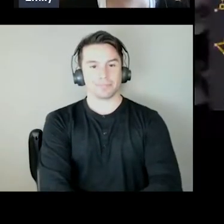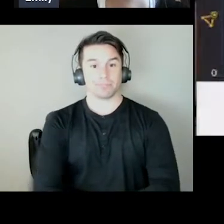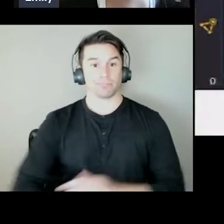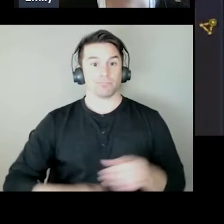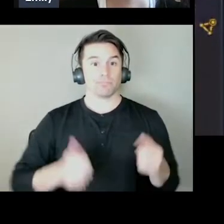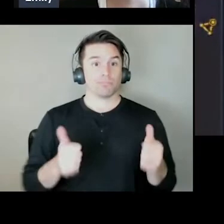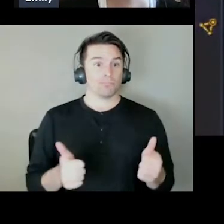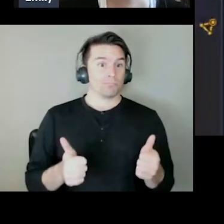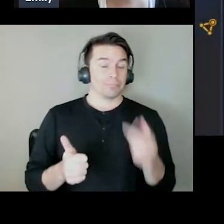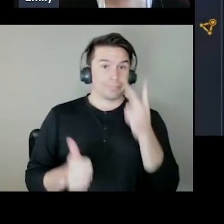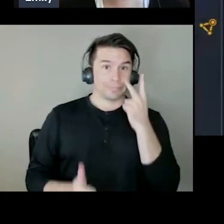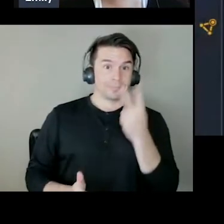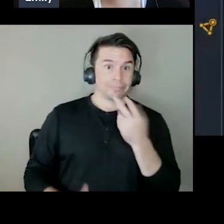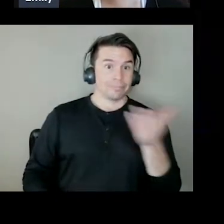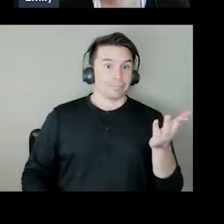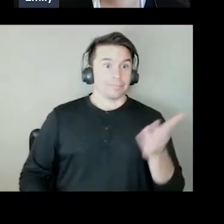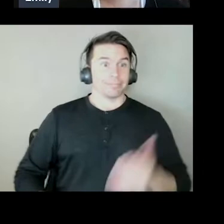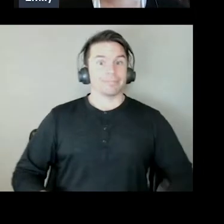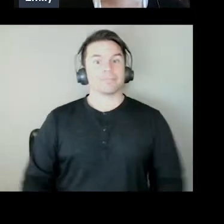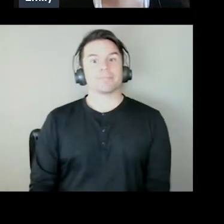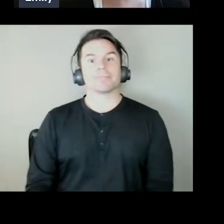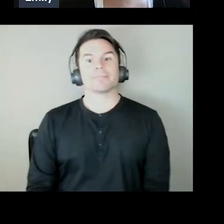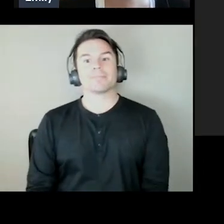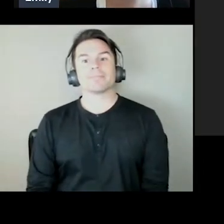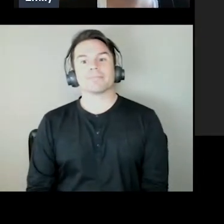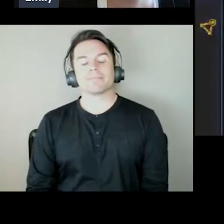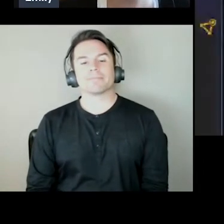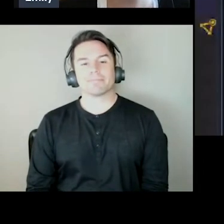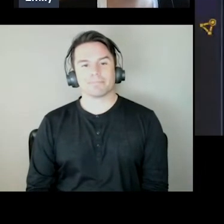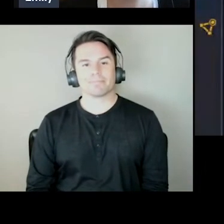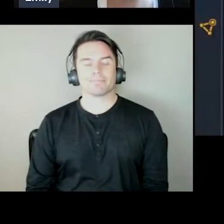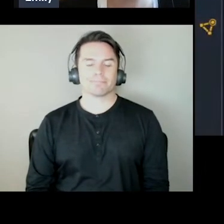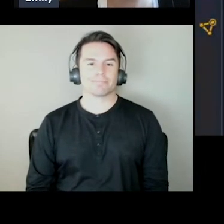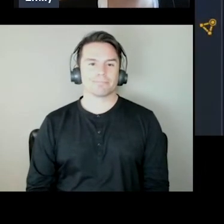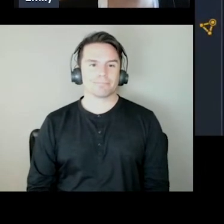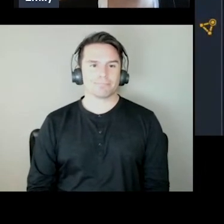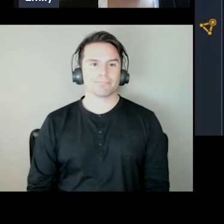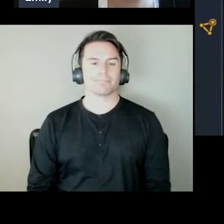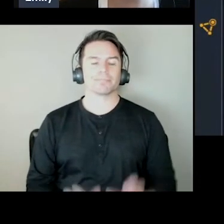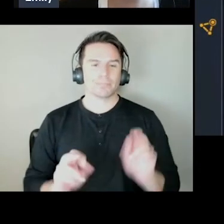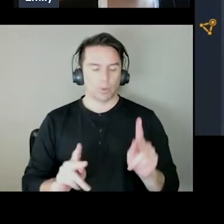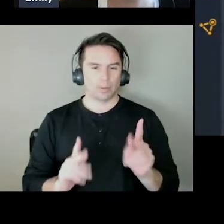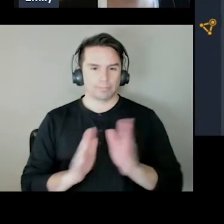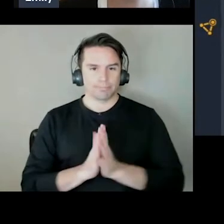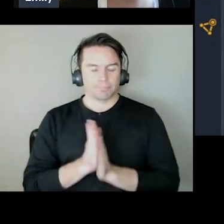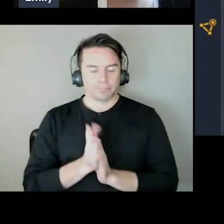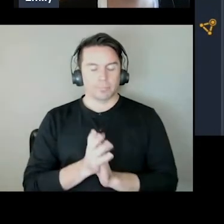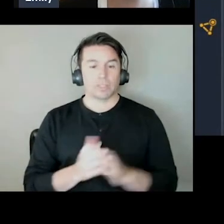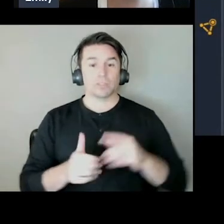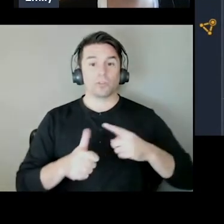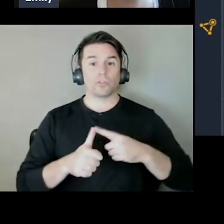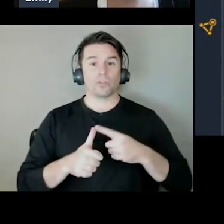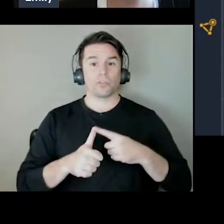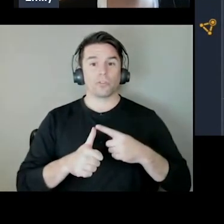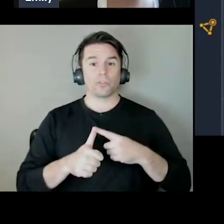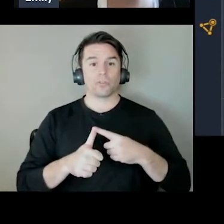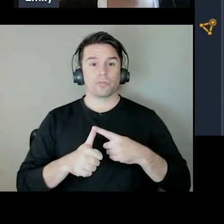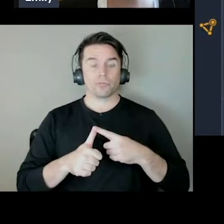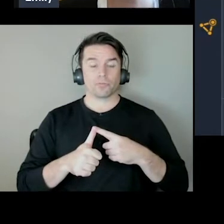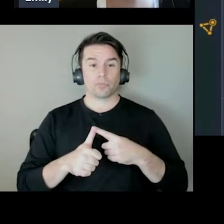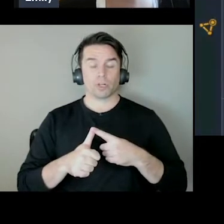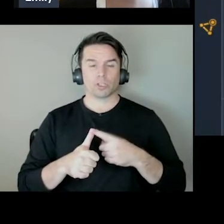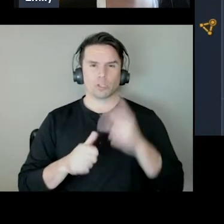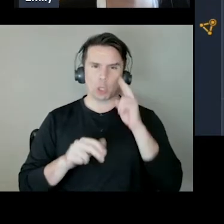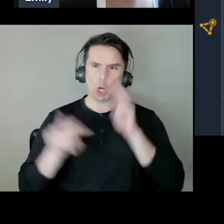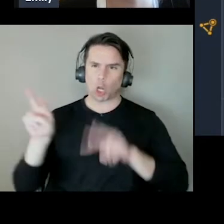through? There it is. Beautiful. Yep. Okay. All right. So first off, you're gonna look at this and you're gonna say,